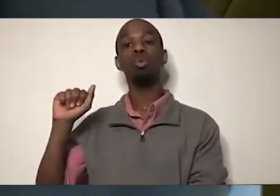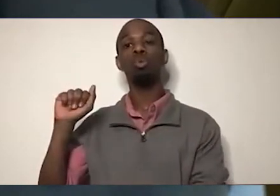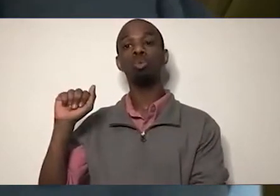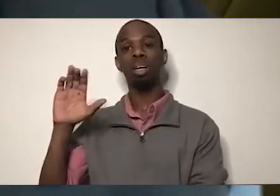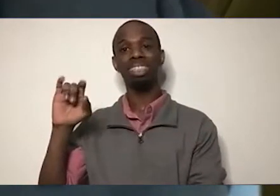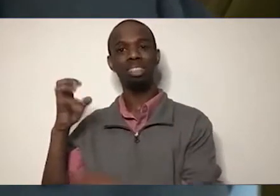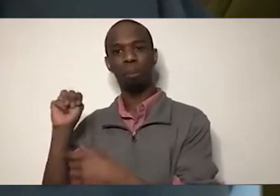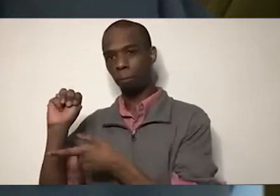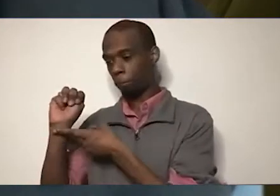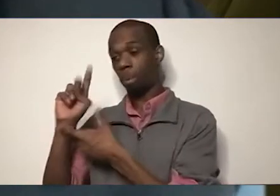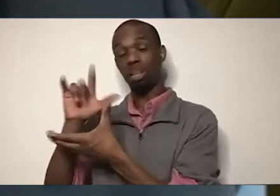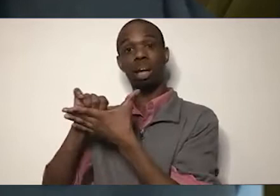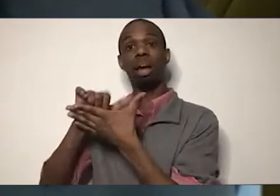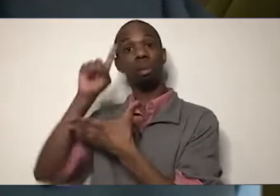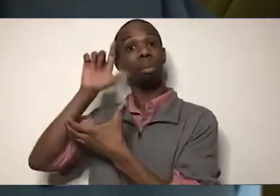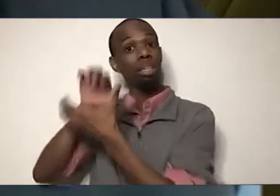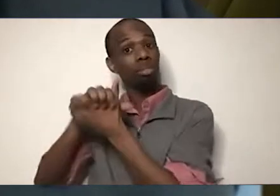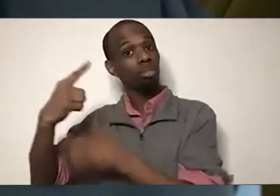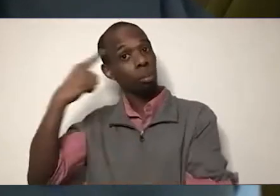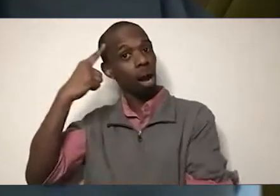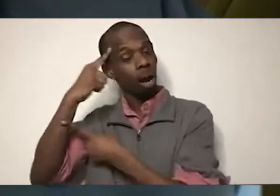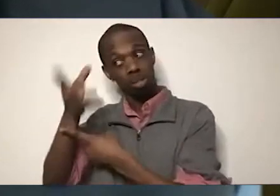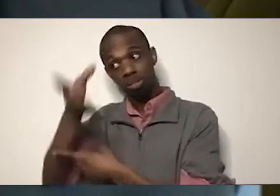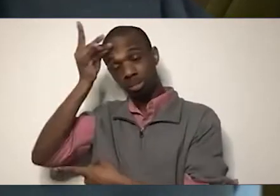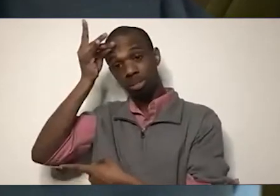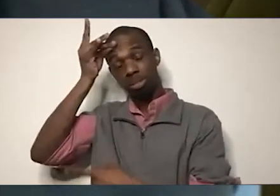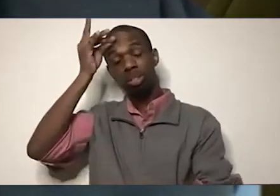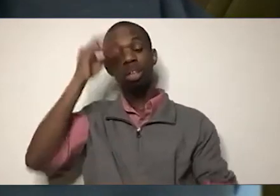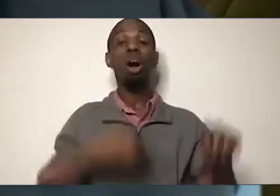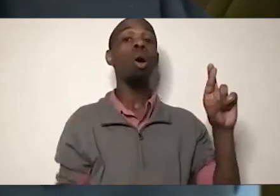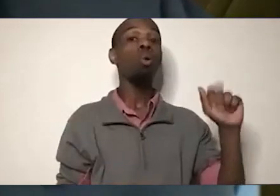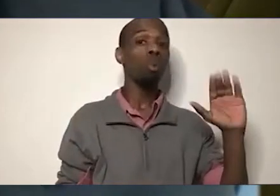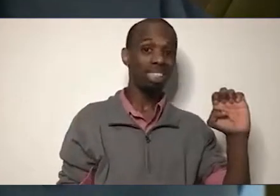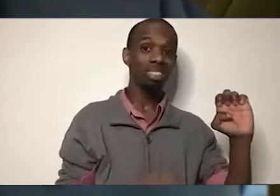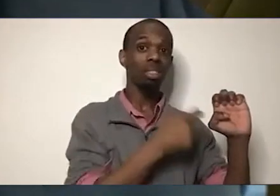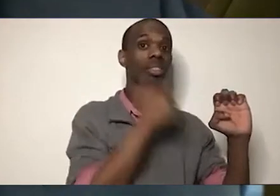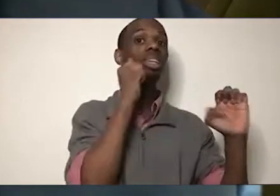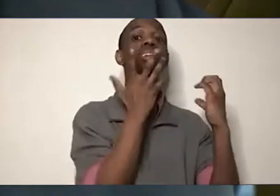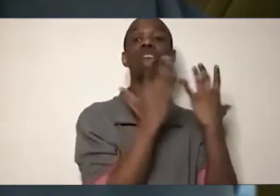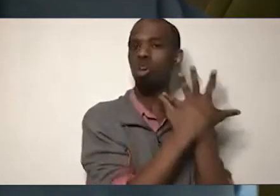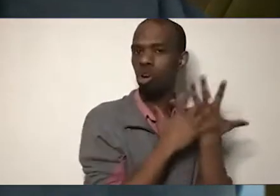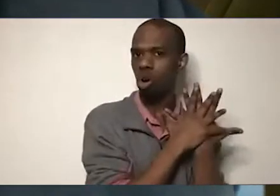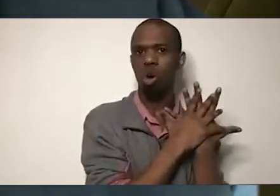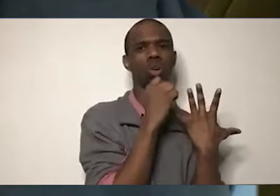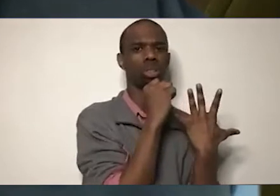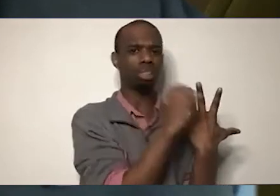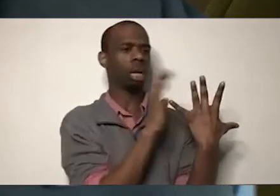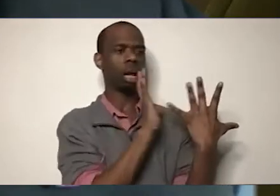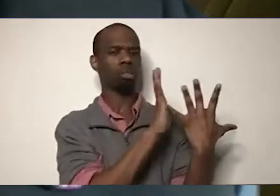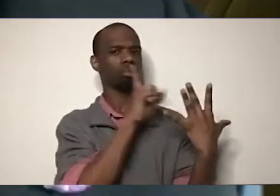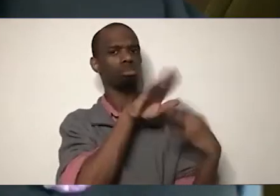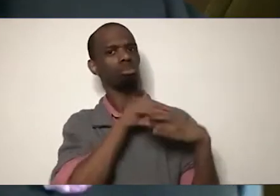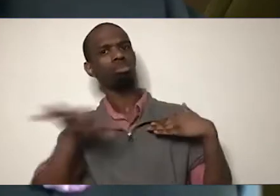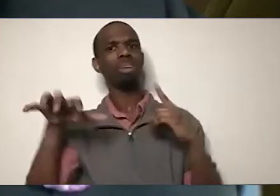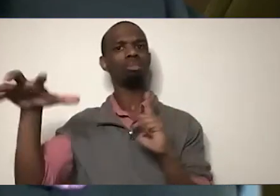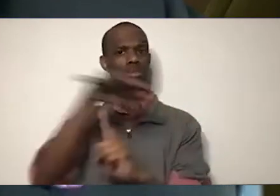systems is you don't need an actor of ill intent Once you have set a system in